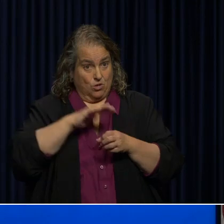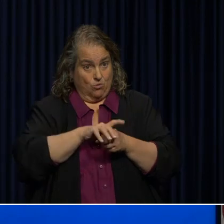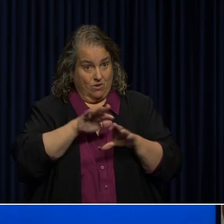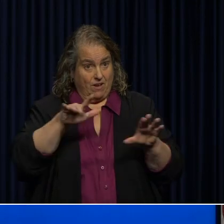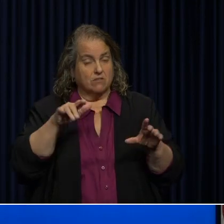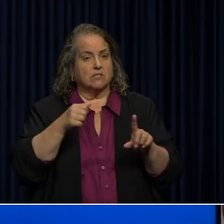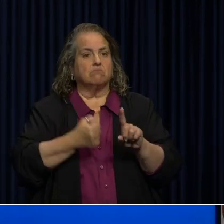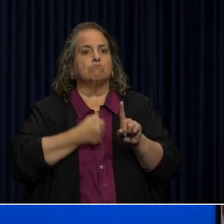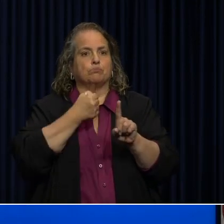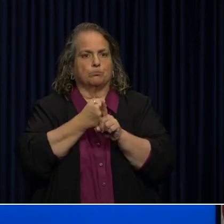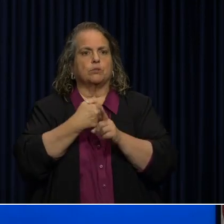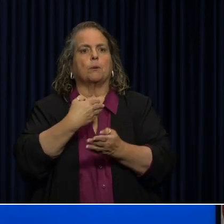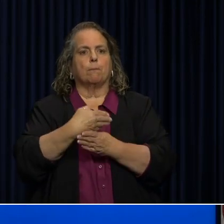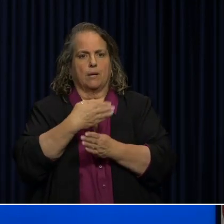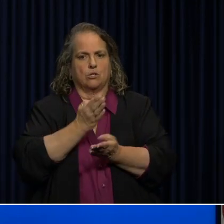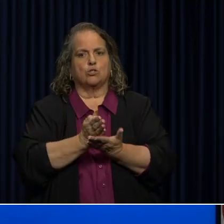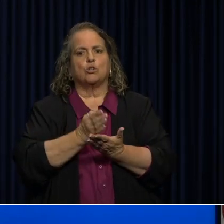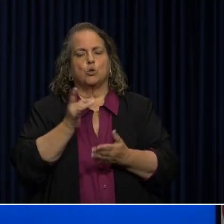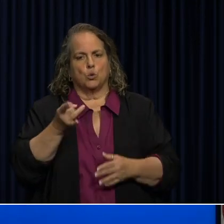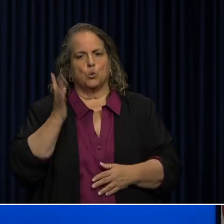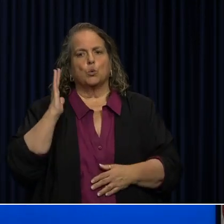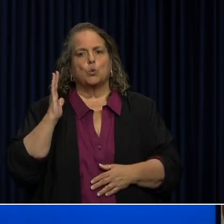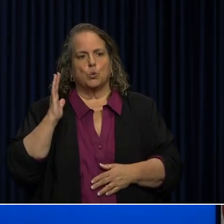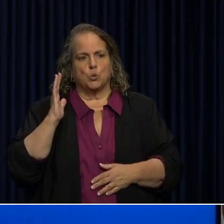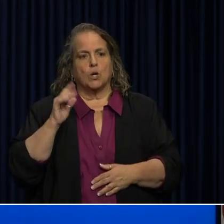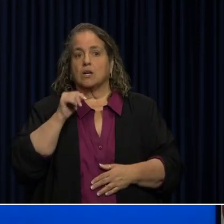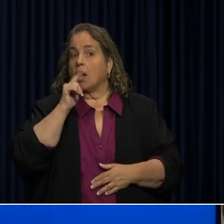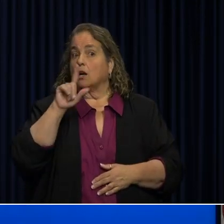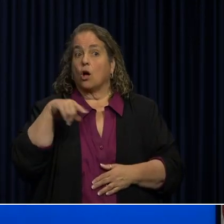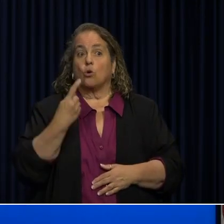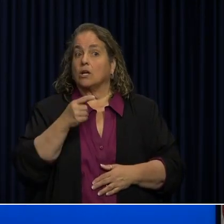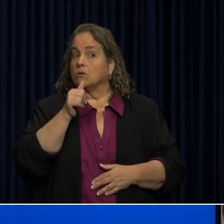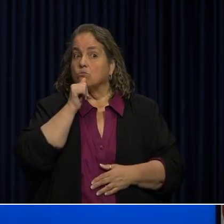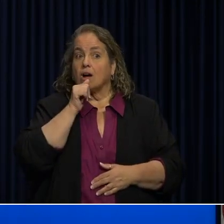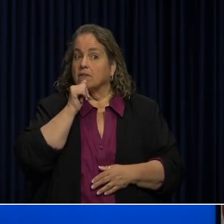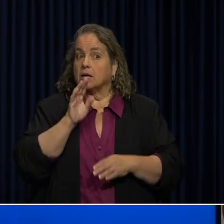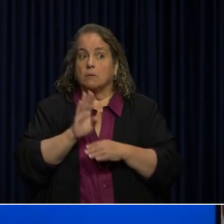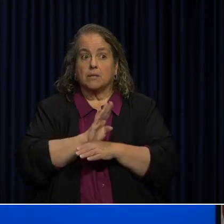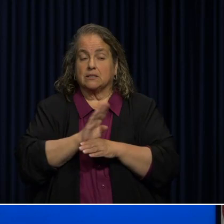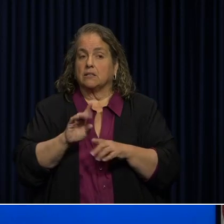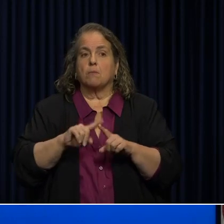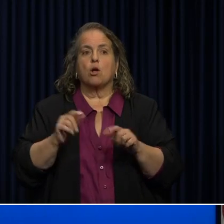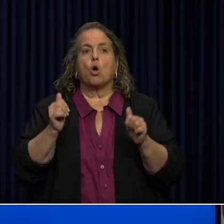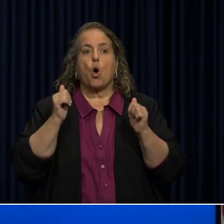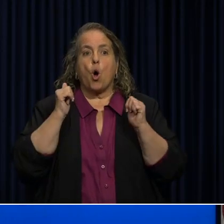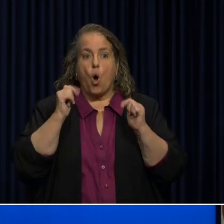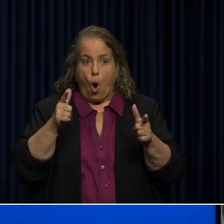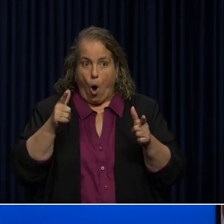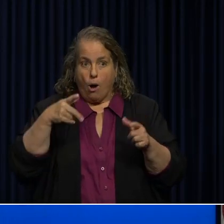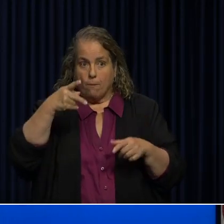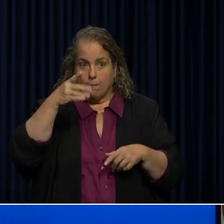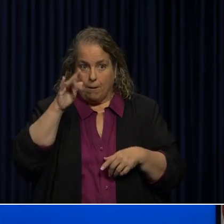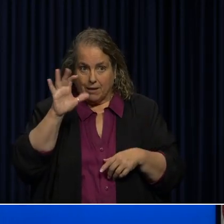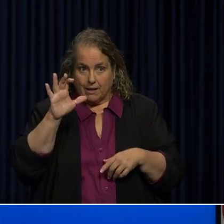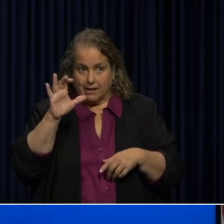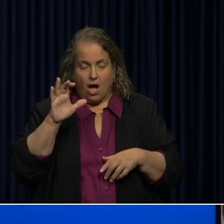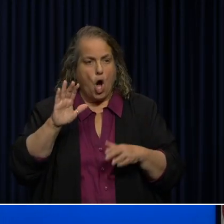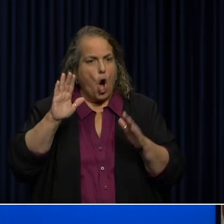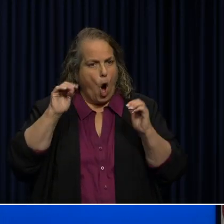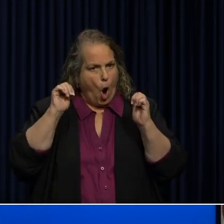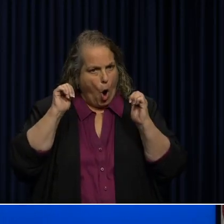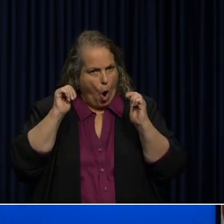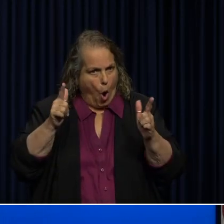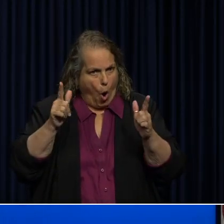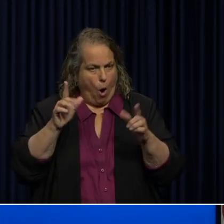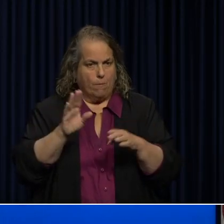impacted budgets of not just private business, but all public entities, every single one